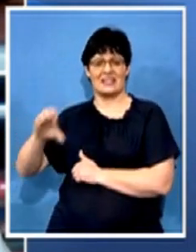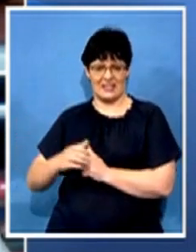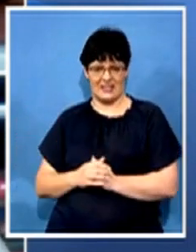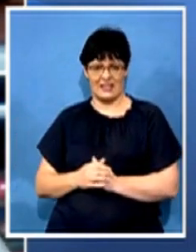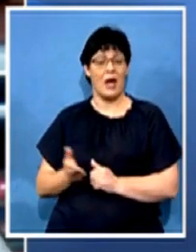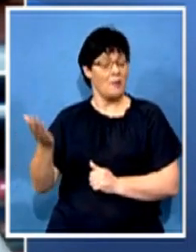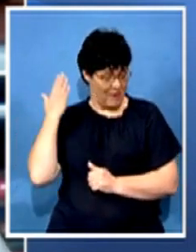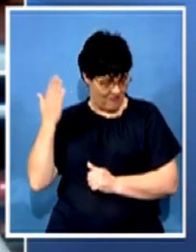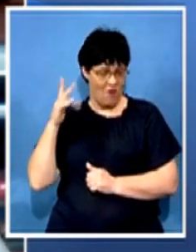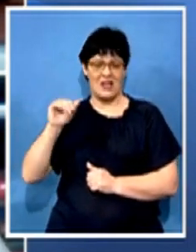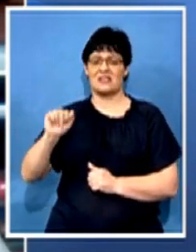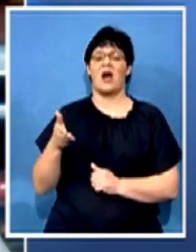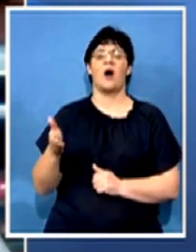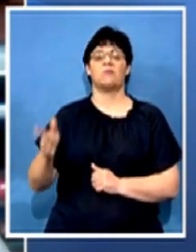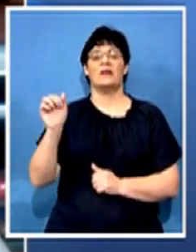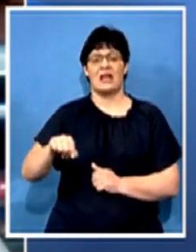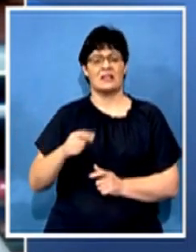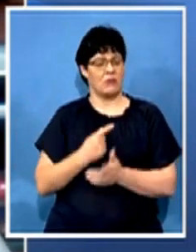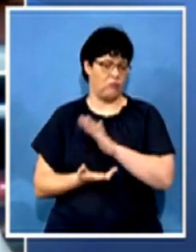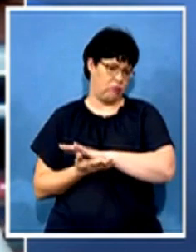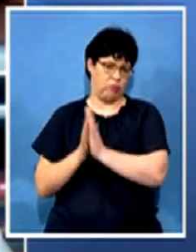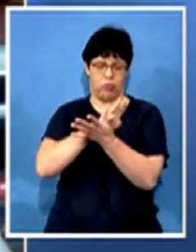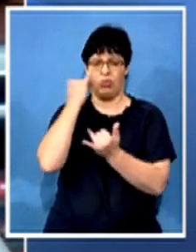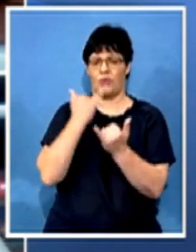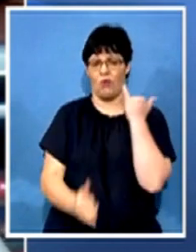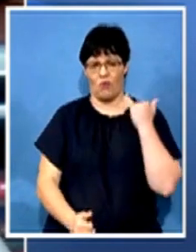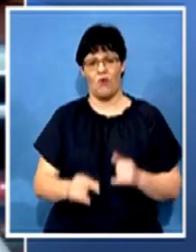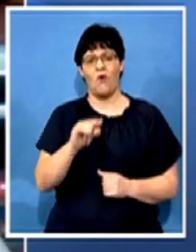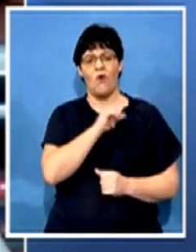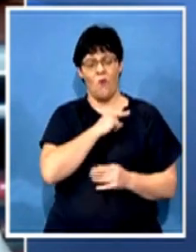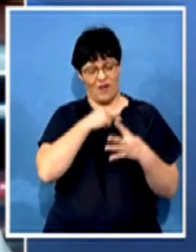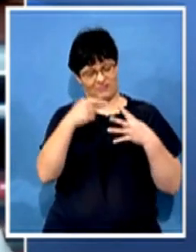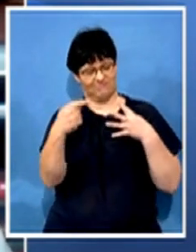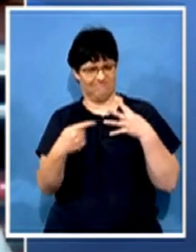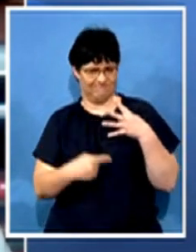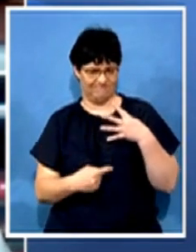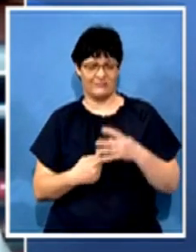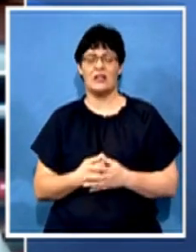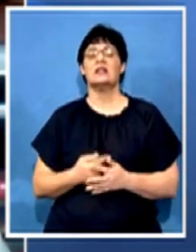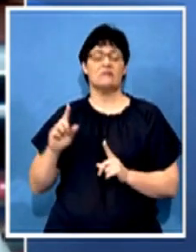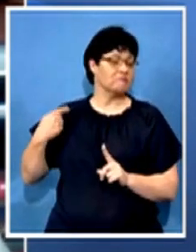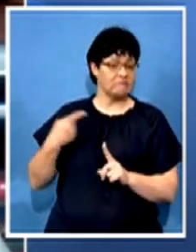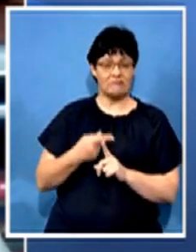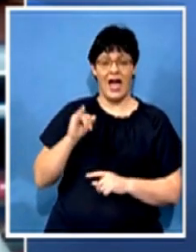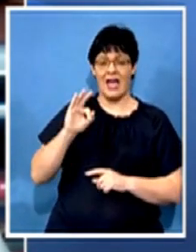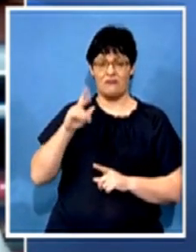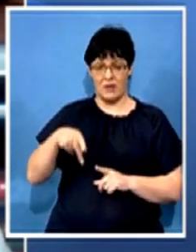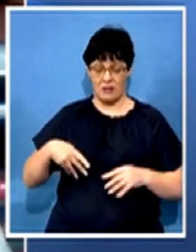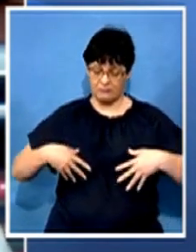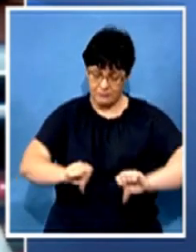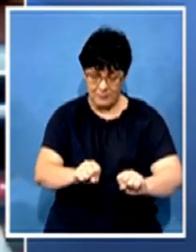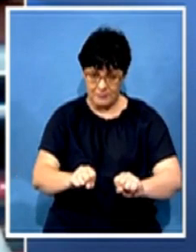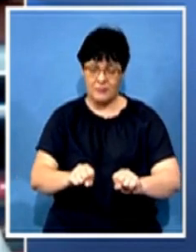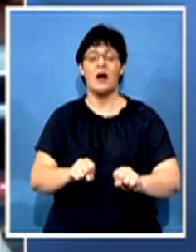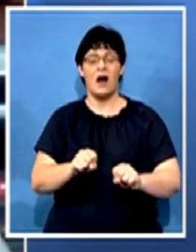went wrong because of a couple of reasons. And since the IFP started making inroads in some of the previously